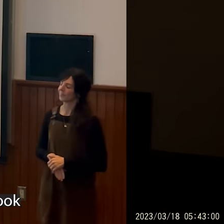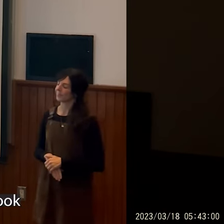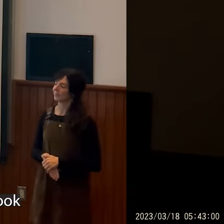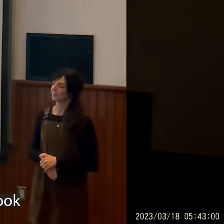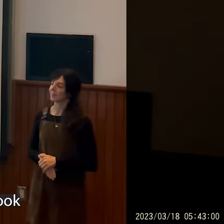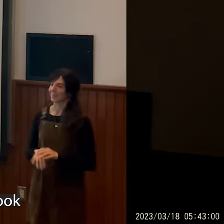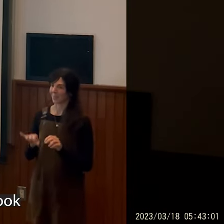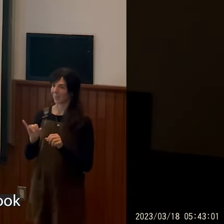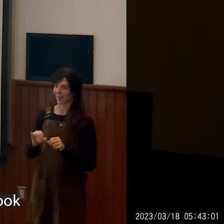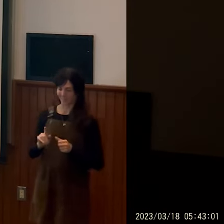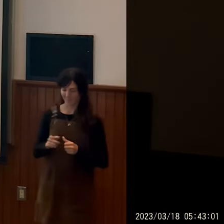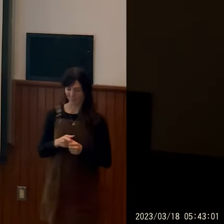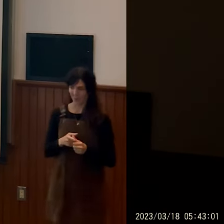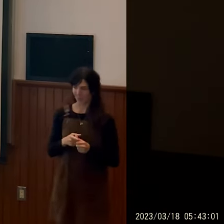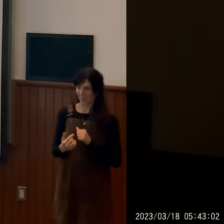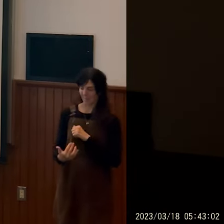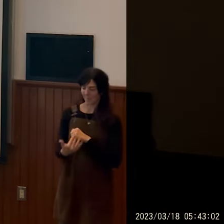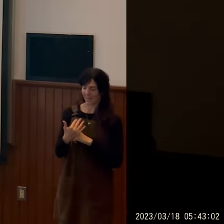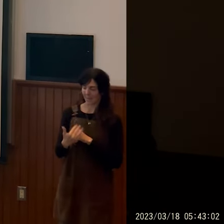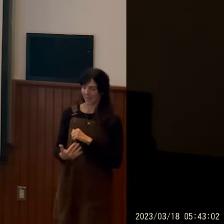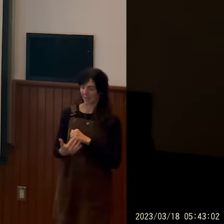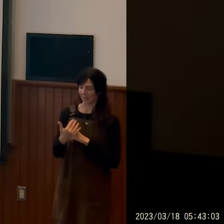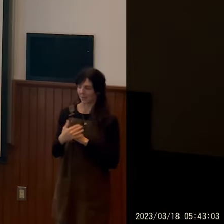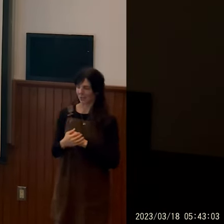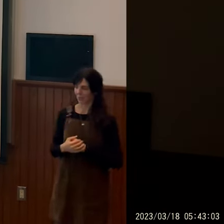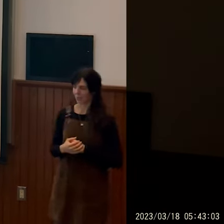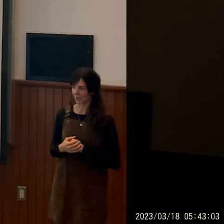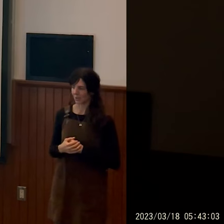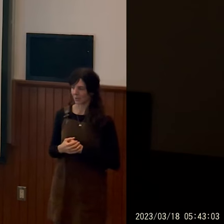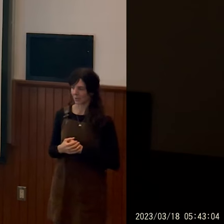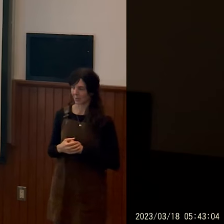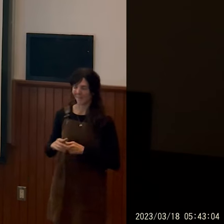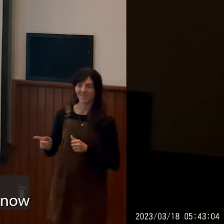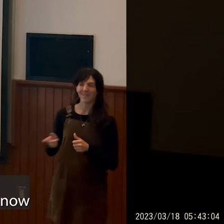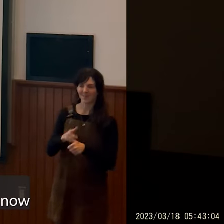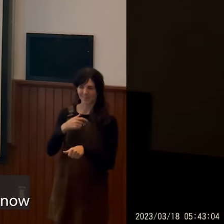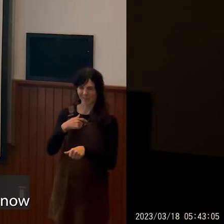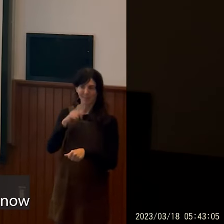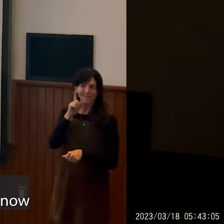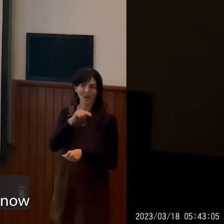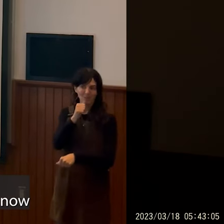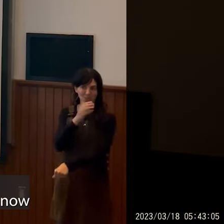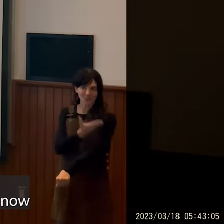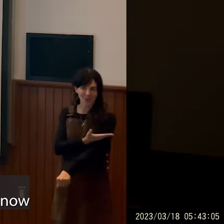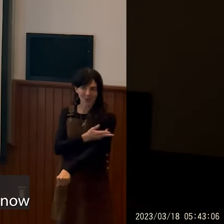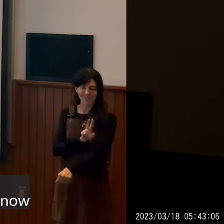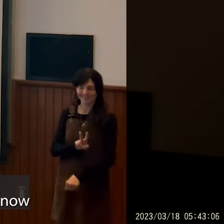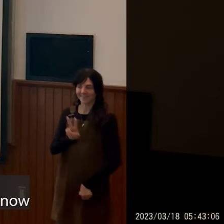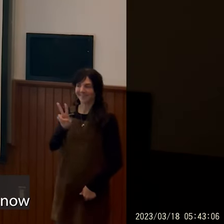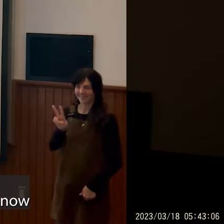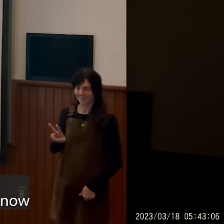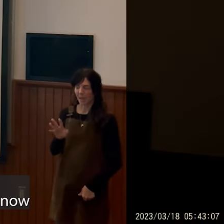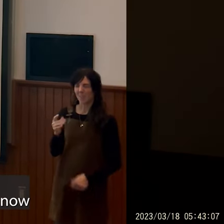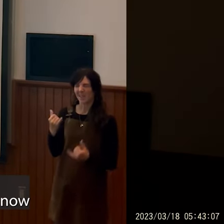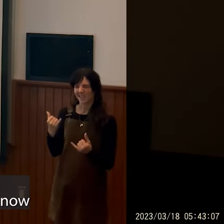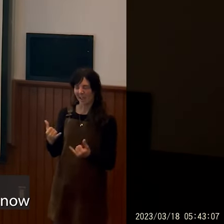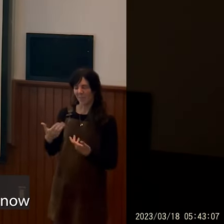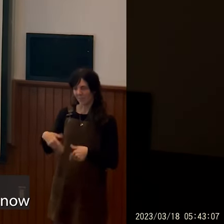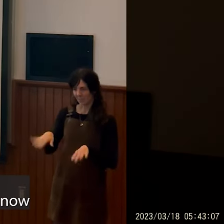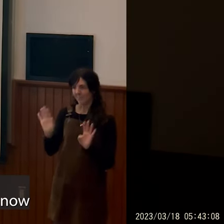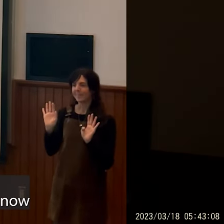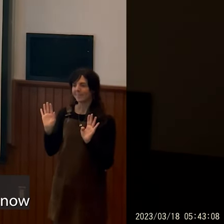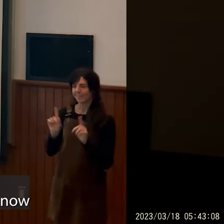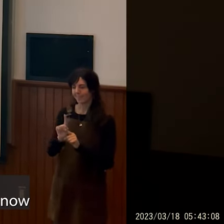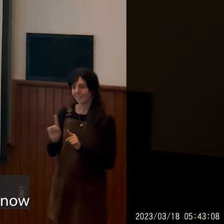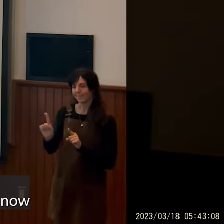That beach was the first beach I took my foster daughter to. And she's no longer with me. She lives with